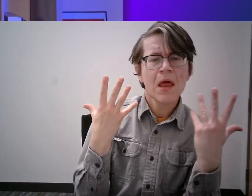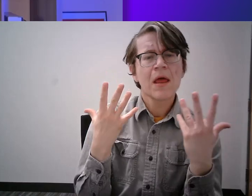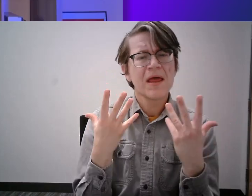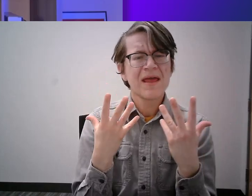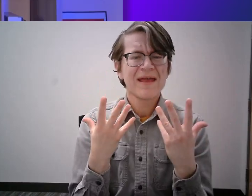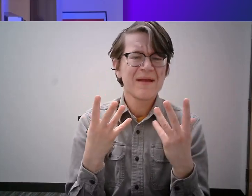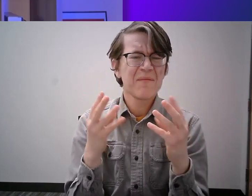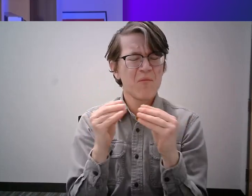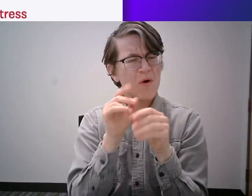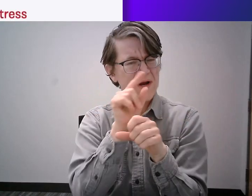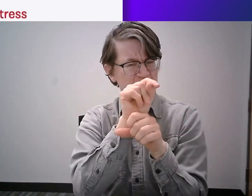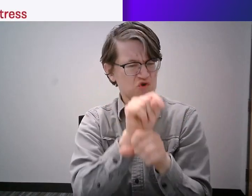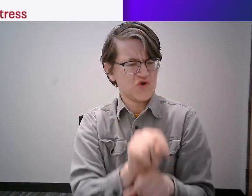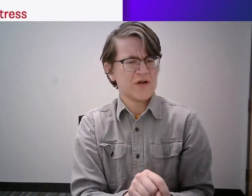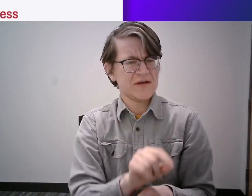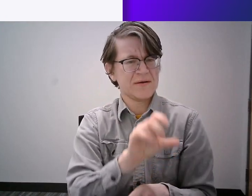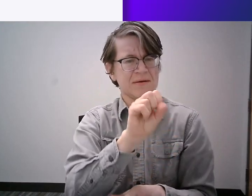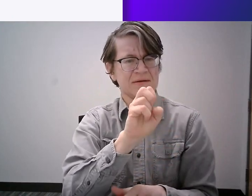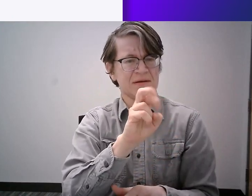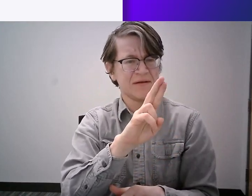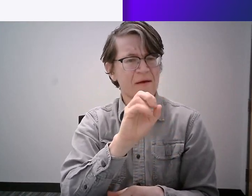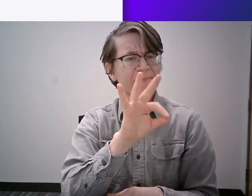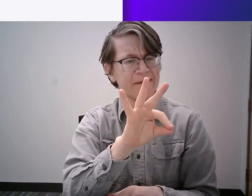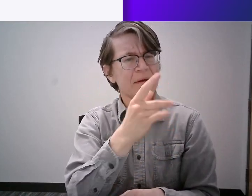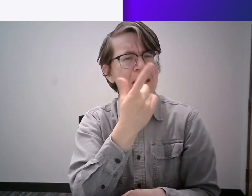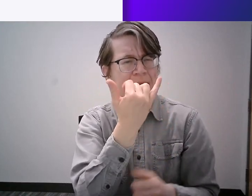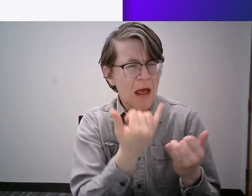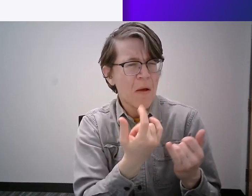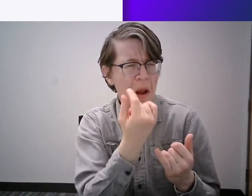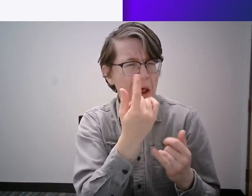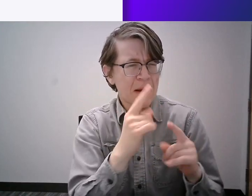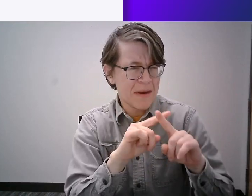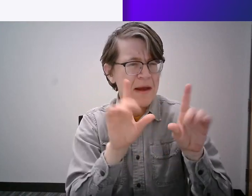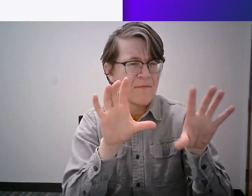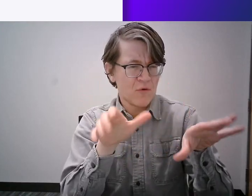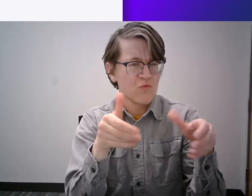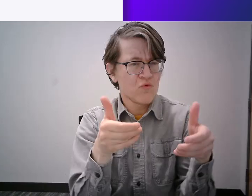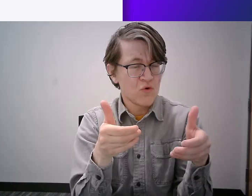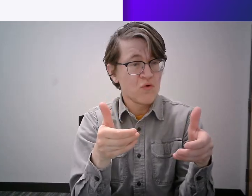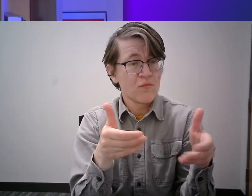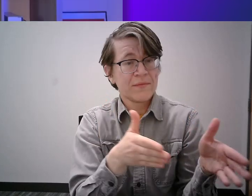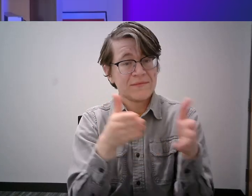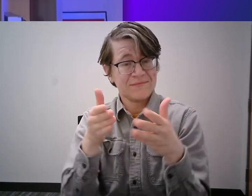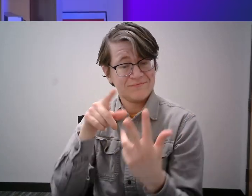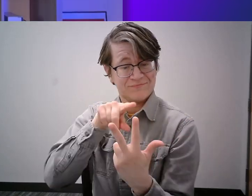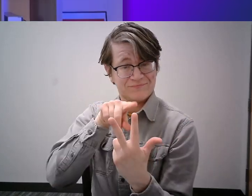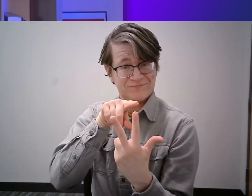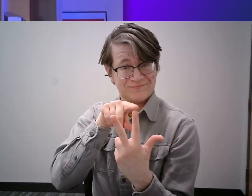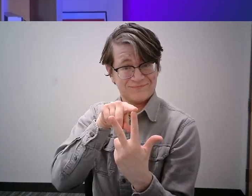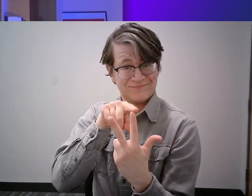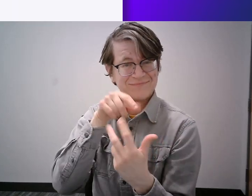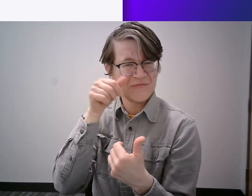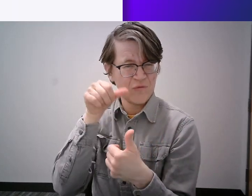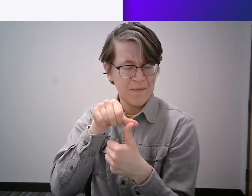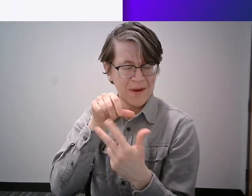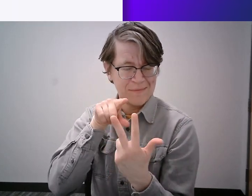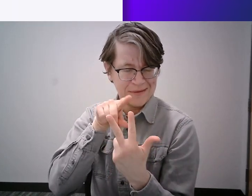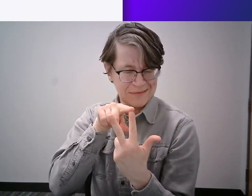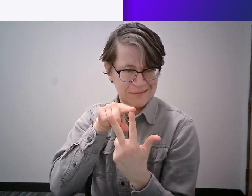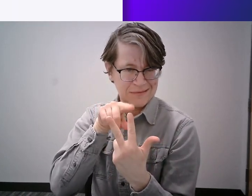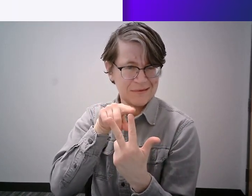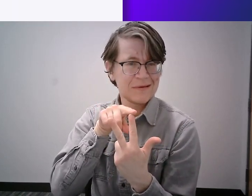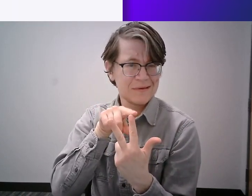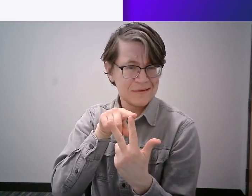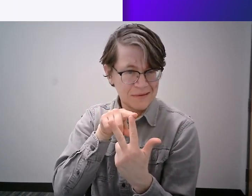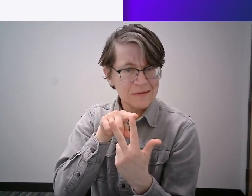It changes the atmosphere, but not totally. Going now to our rational sans serif, which was Helvetica, and adding